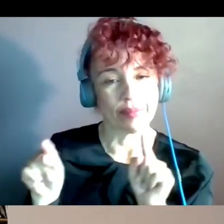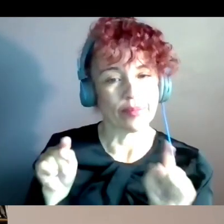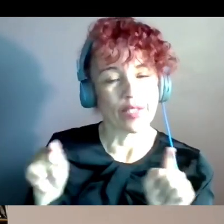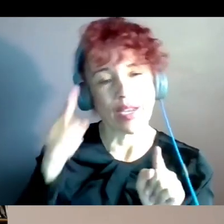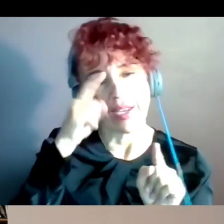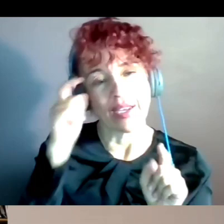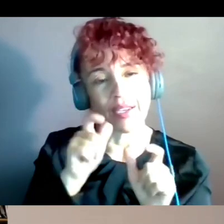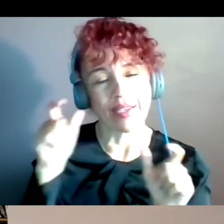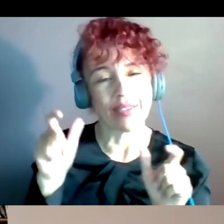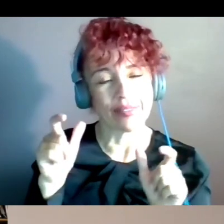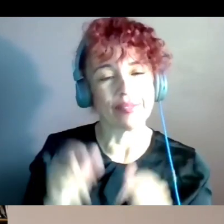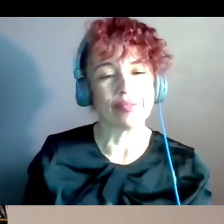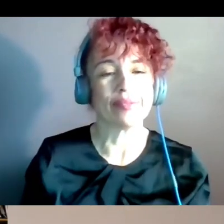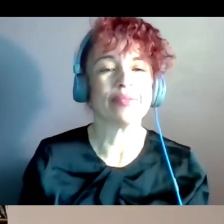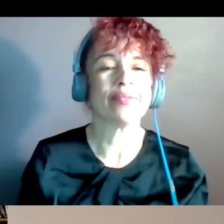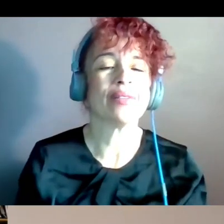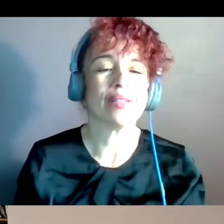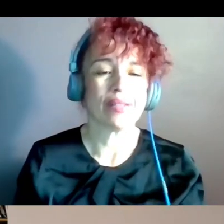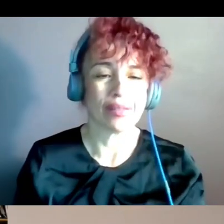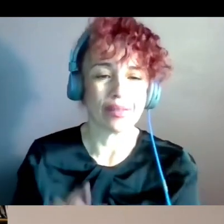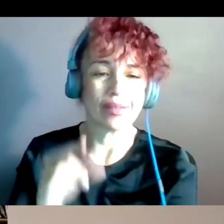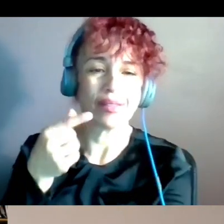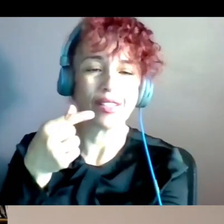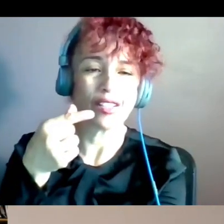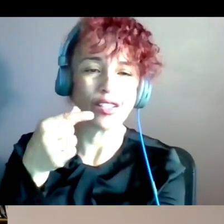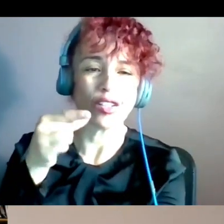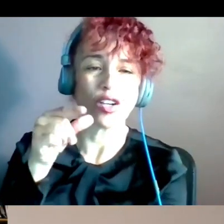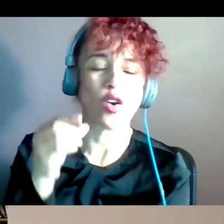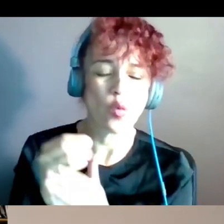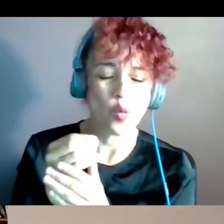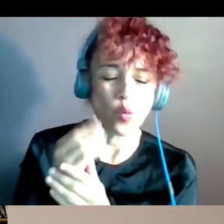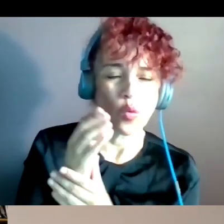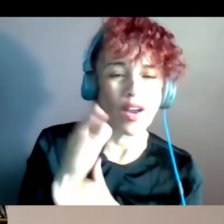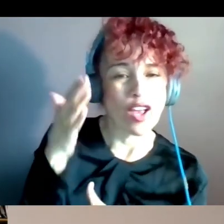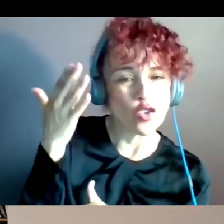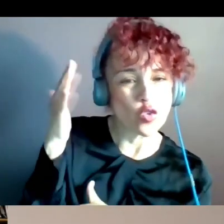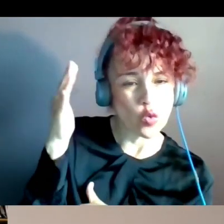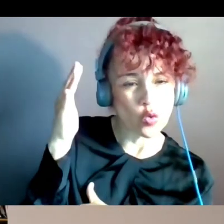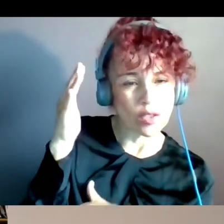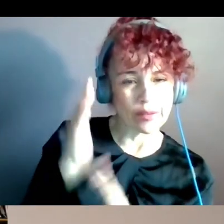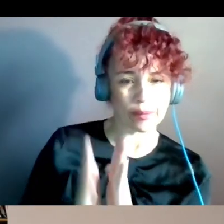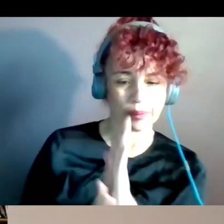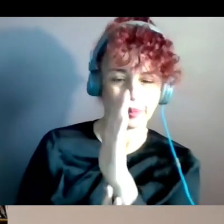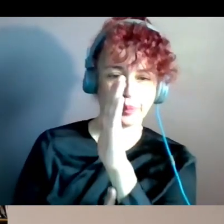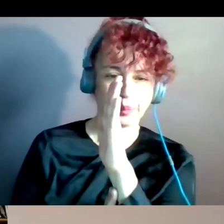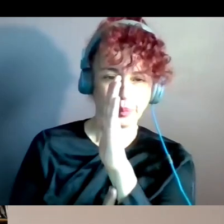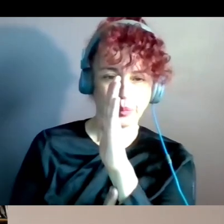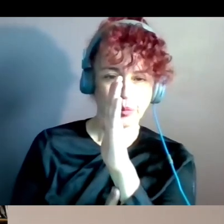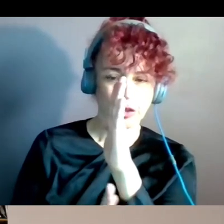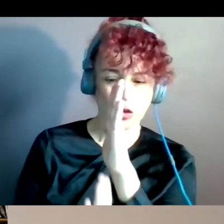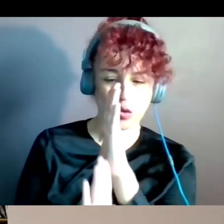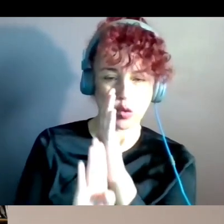the grain goes so wonky. The grain goes wonky? So if a tree grows